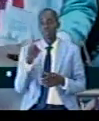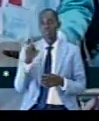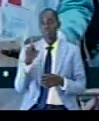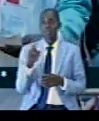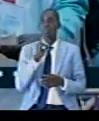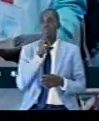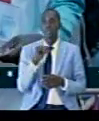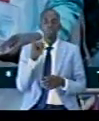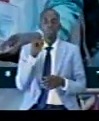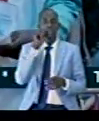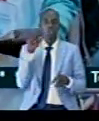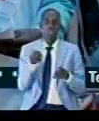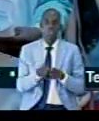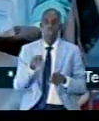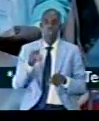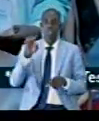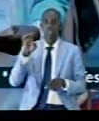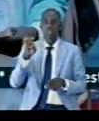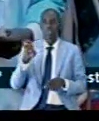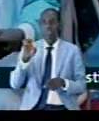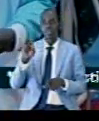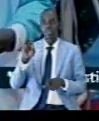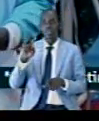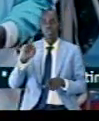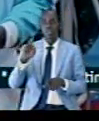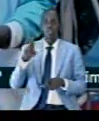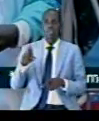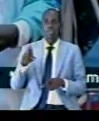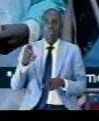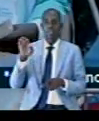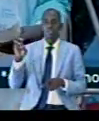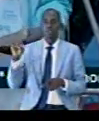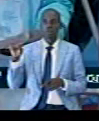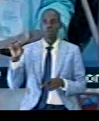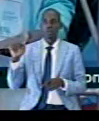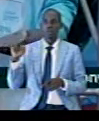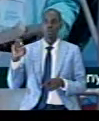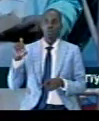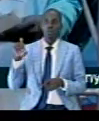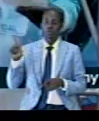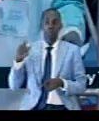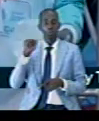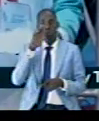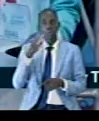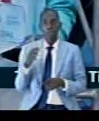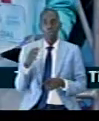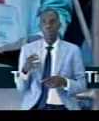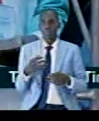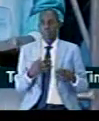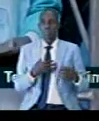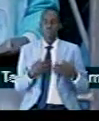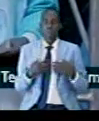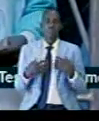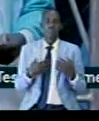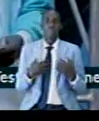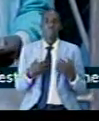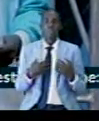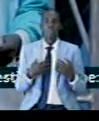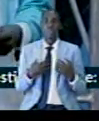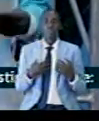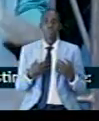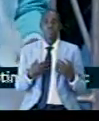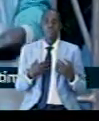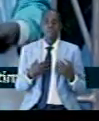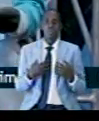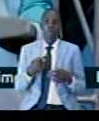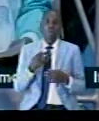is standing beside me. She's from Midori. She complained, medically we say cephalgia,